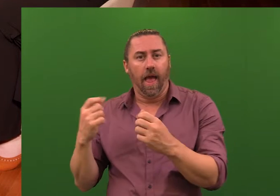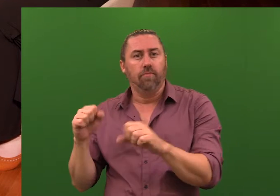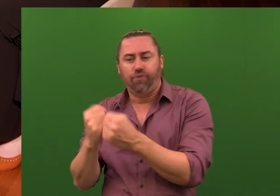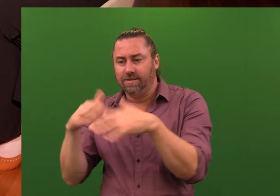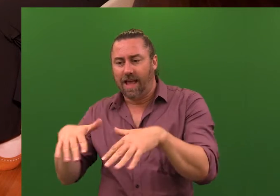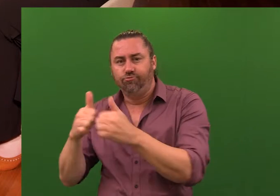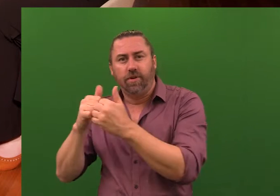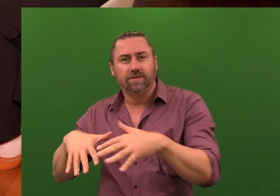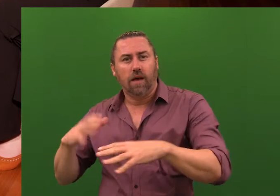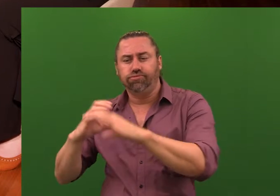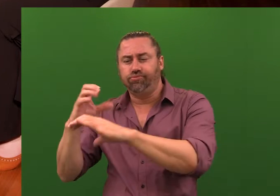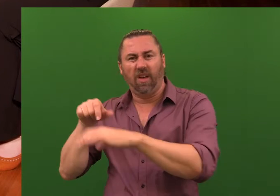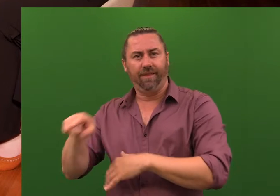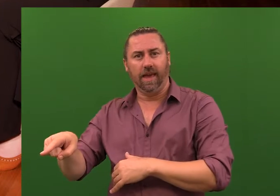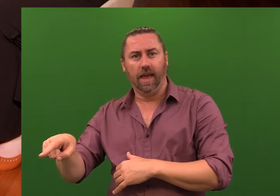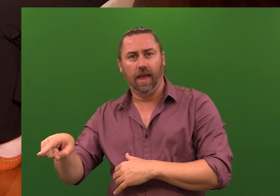word.